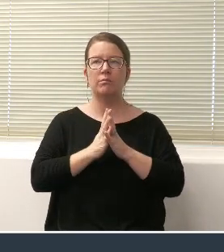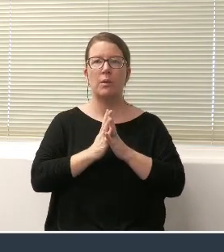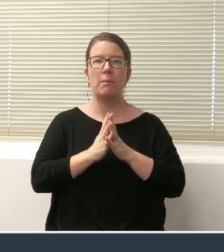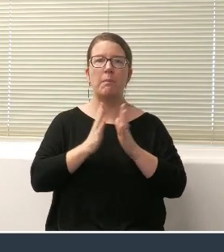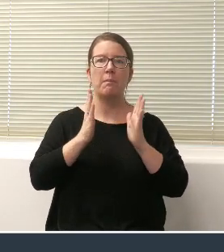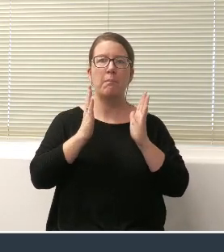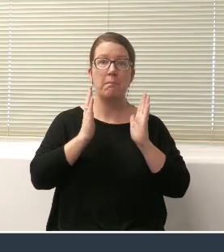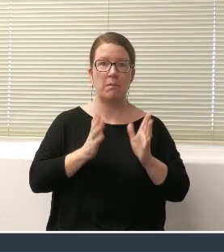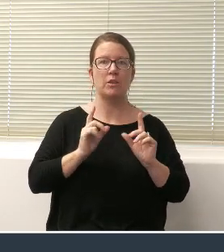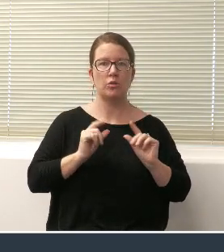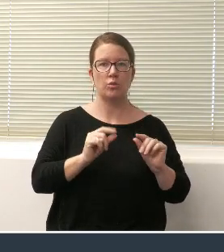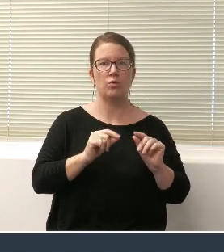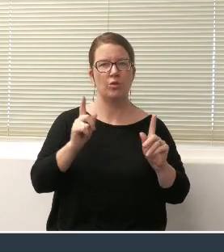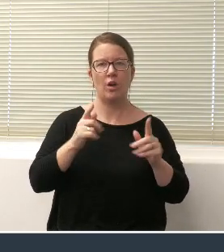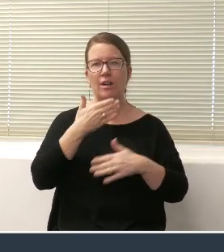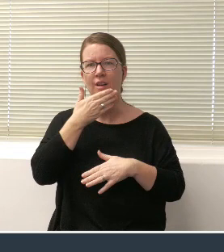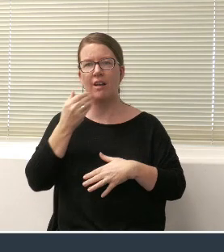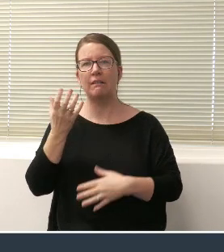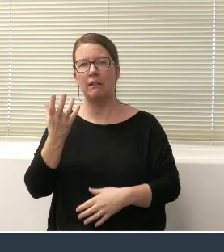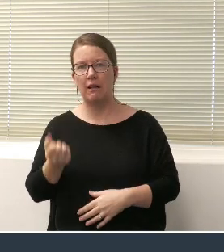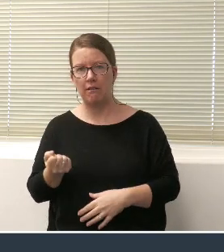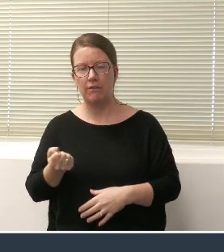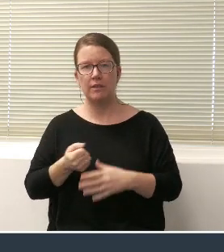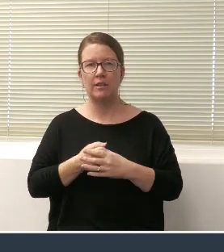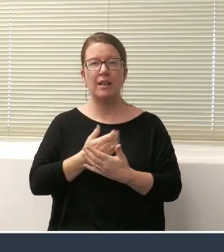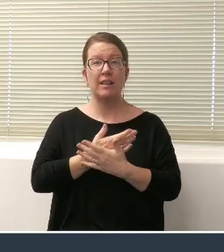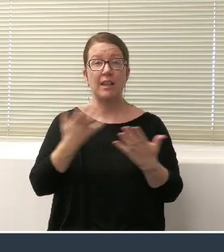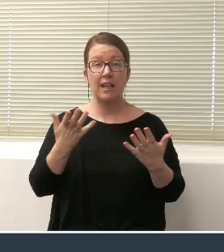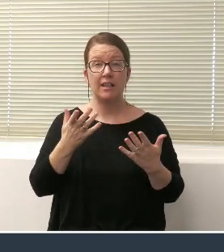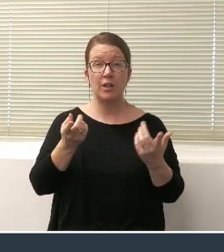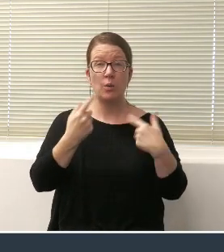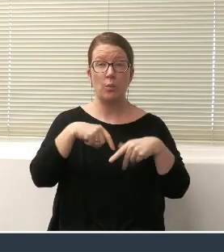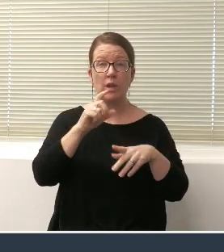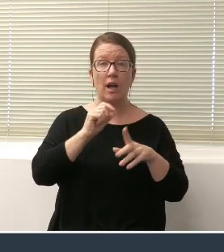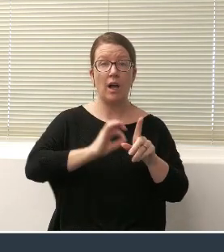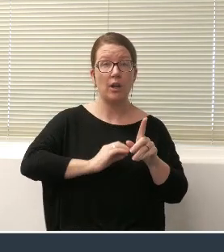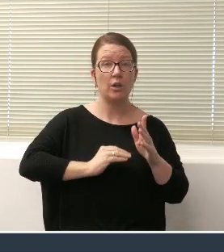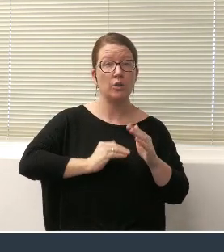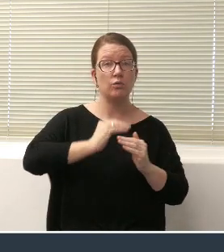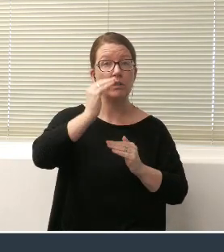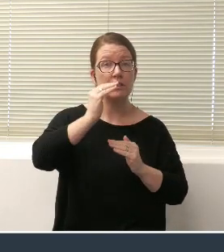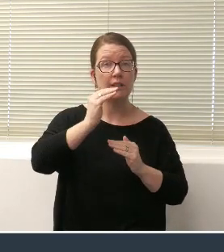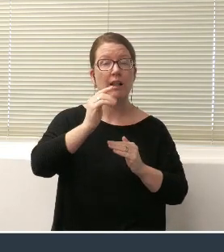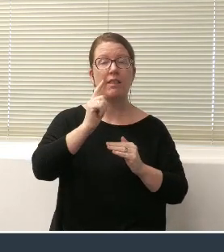rather than nice-to-haves. Is there any that we're putting up that you would see as a basic,